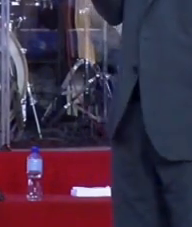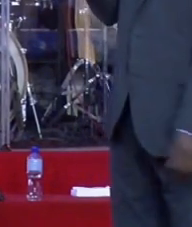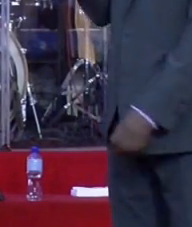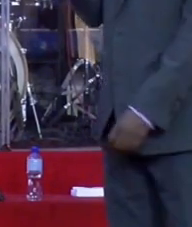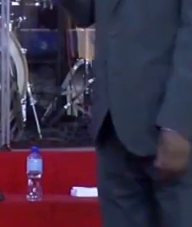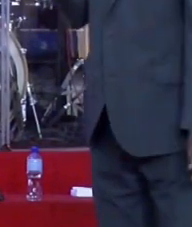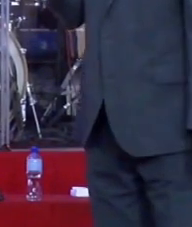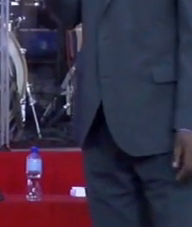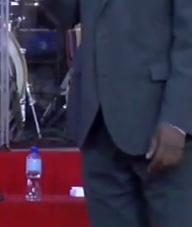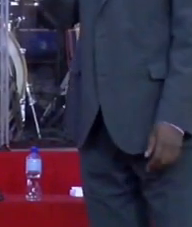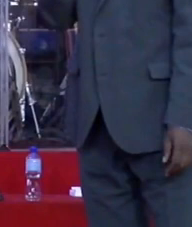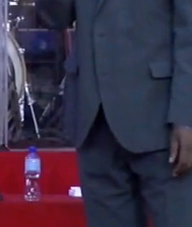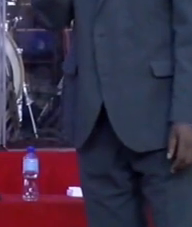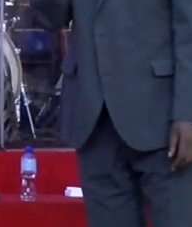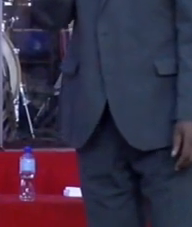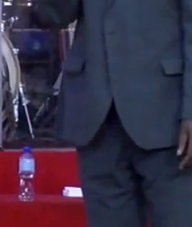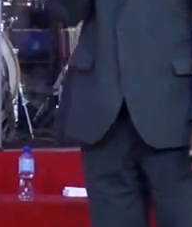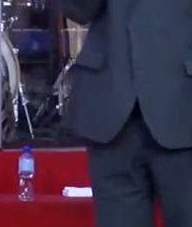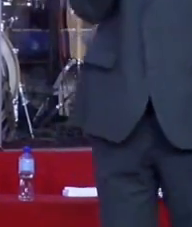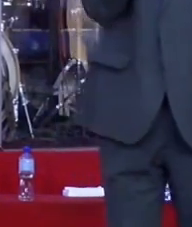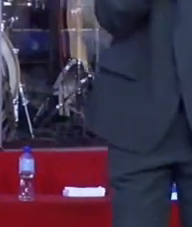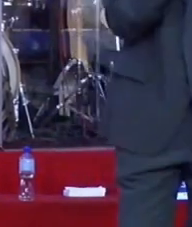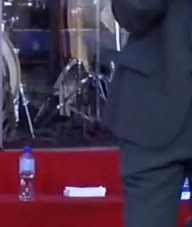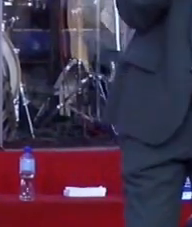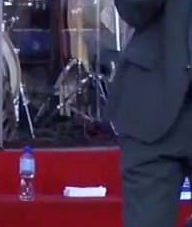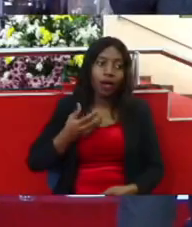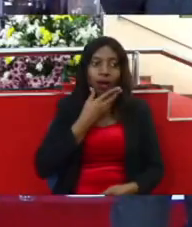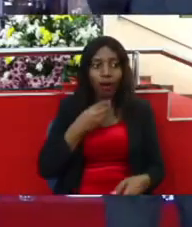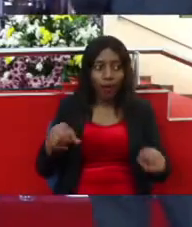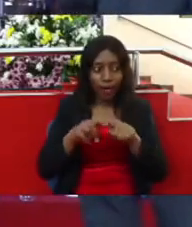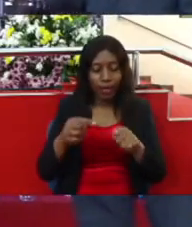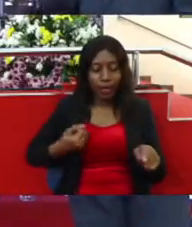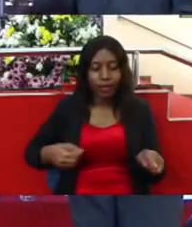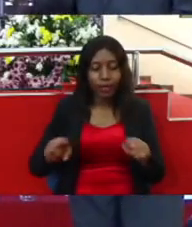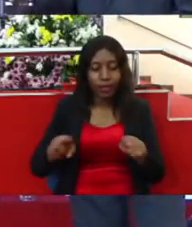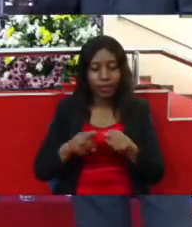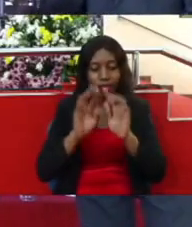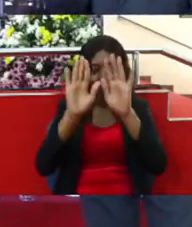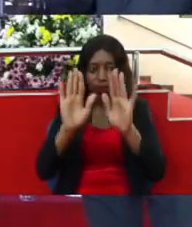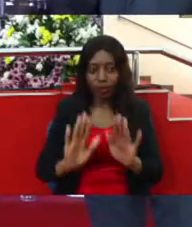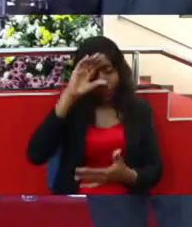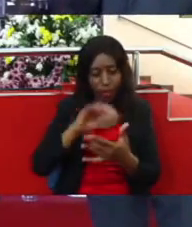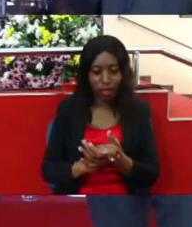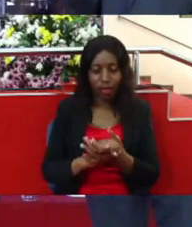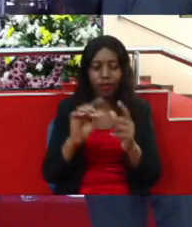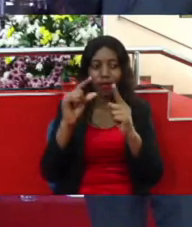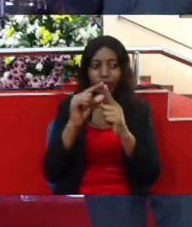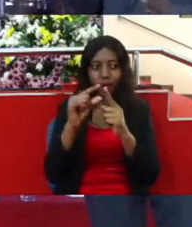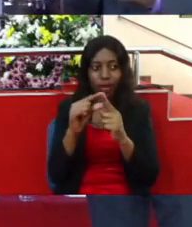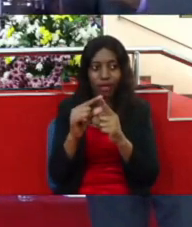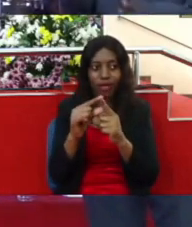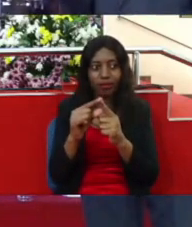maisha yake. Brother, sister, you had better believe this word. Ndugu na dada, lazima uamini neno hili. If you have wavered for a moment, kama pengine